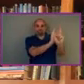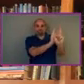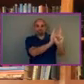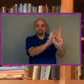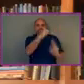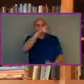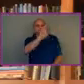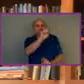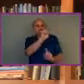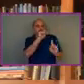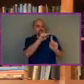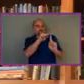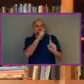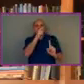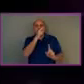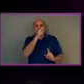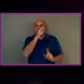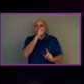Enriqueta Basile.